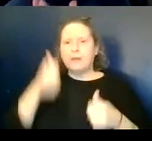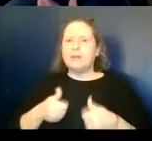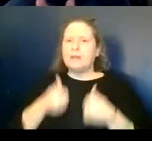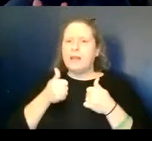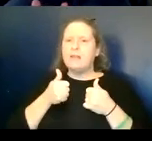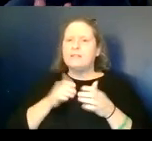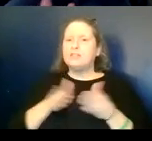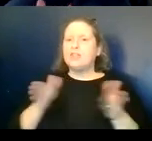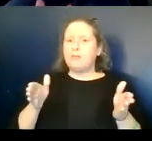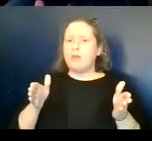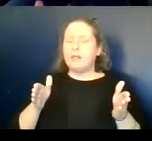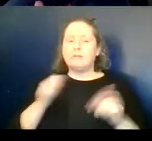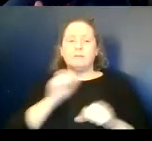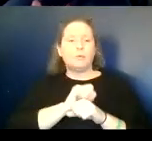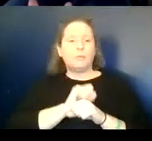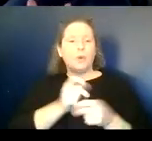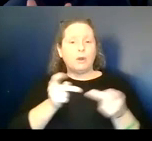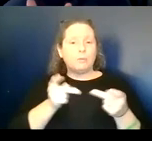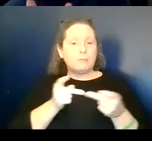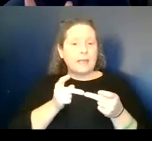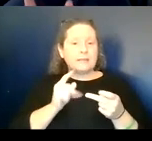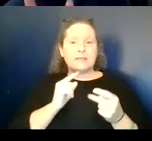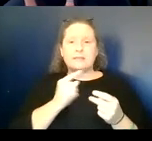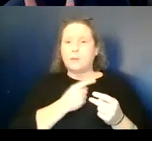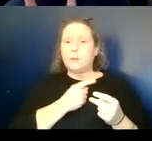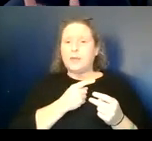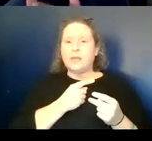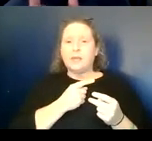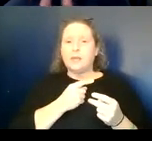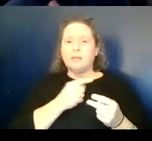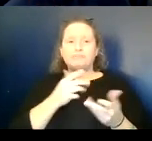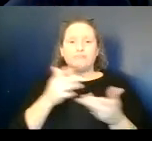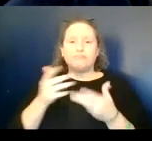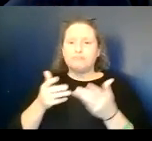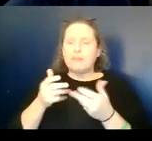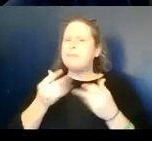our workplace, with family, with a lot of things in life.